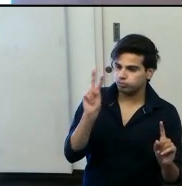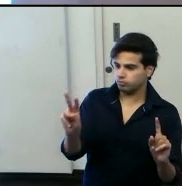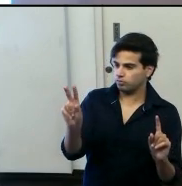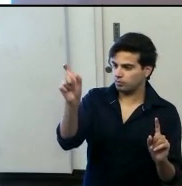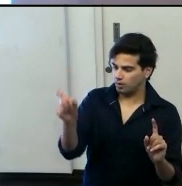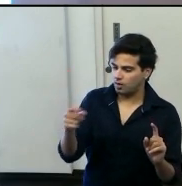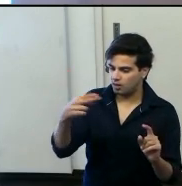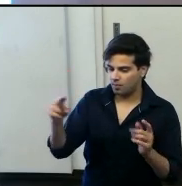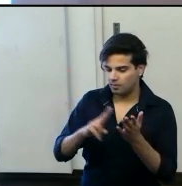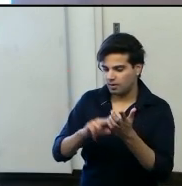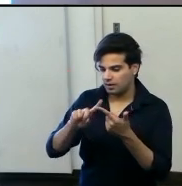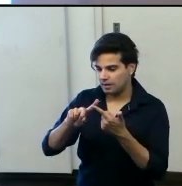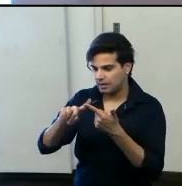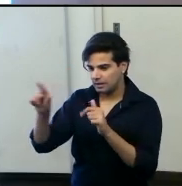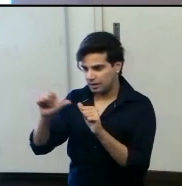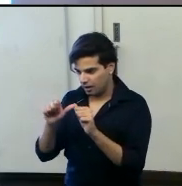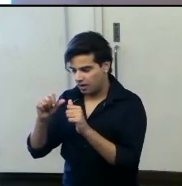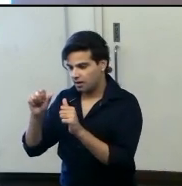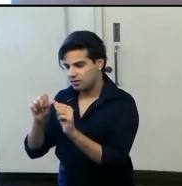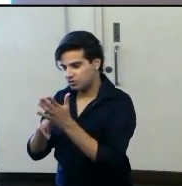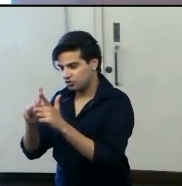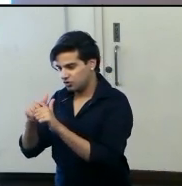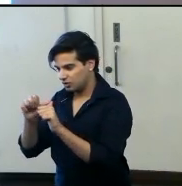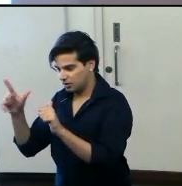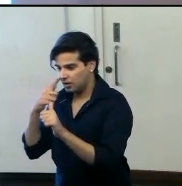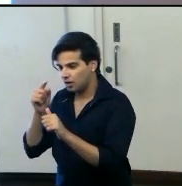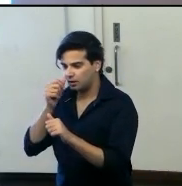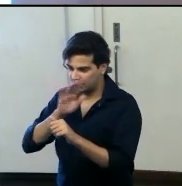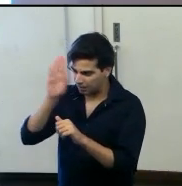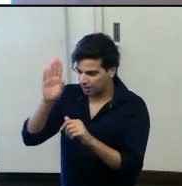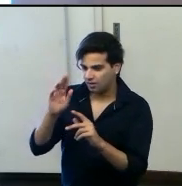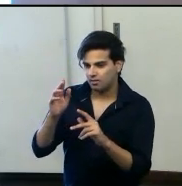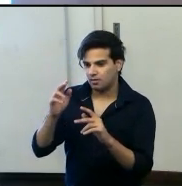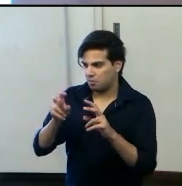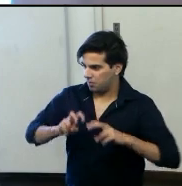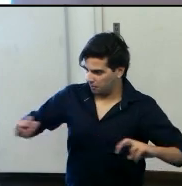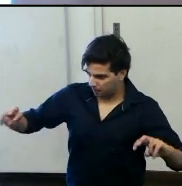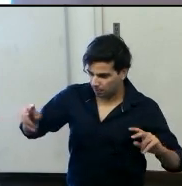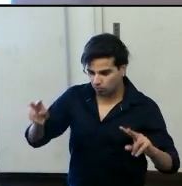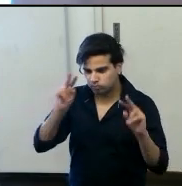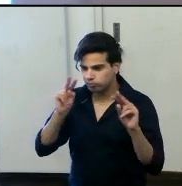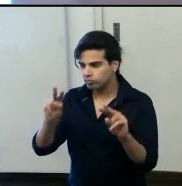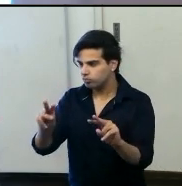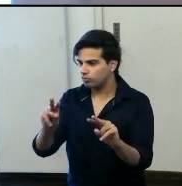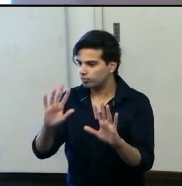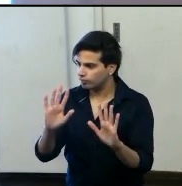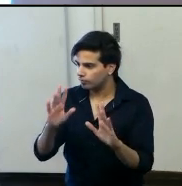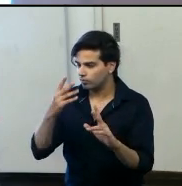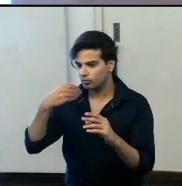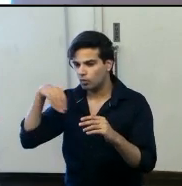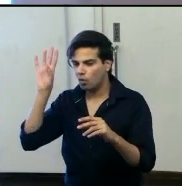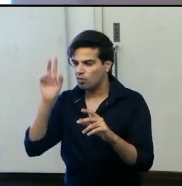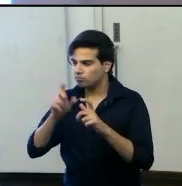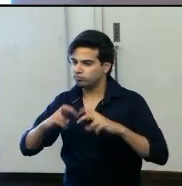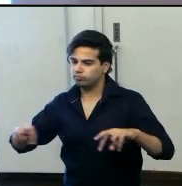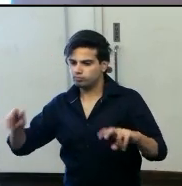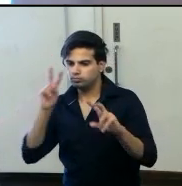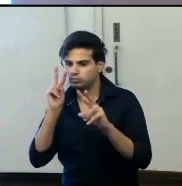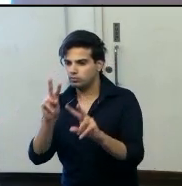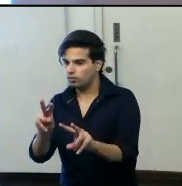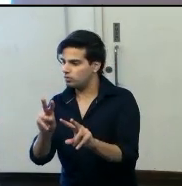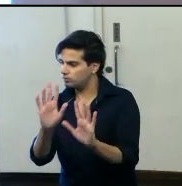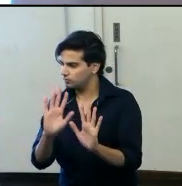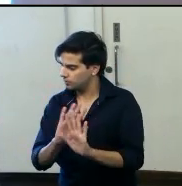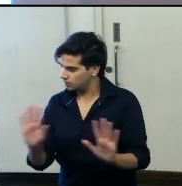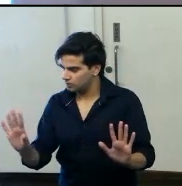Neelanjane. All the kings and people of stature are all watching